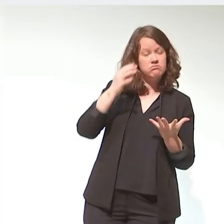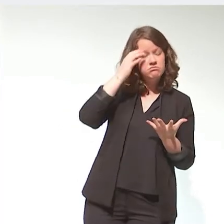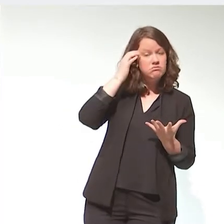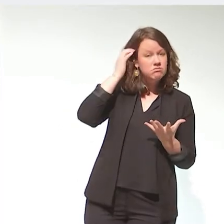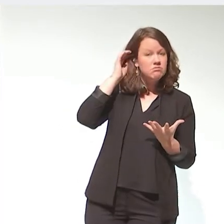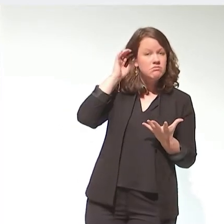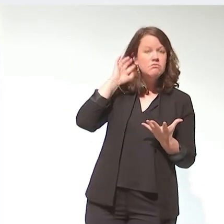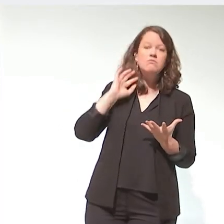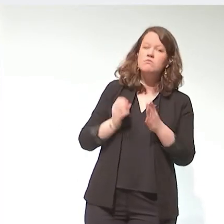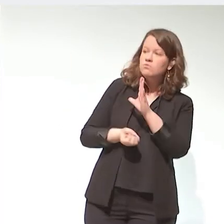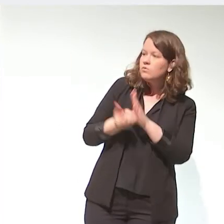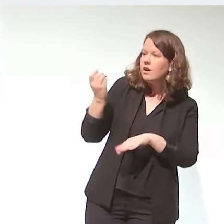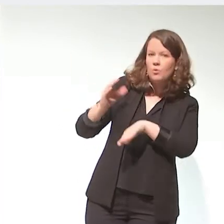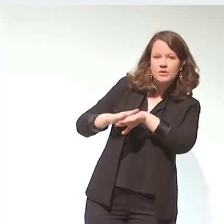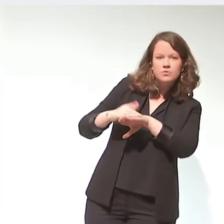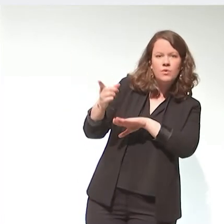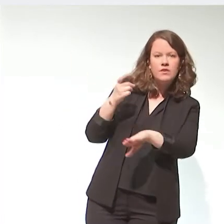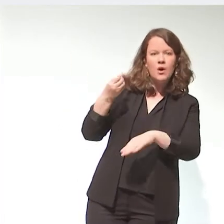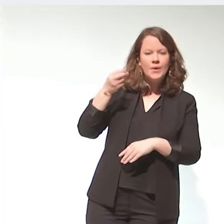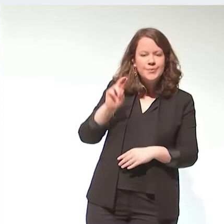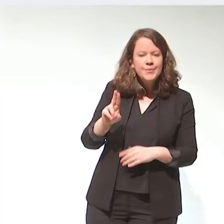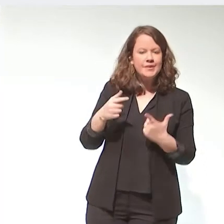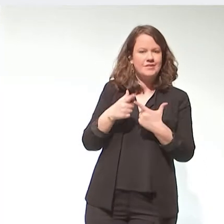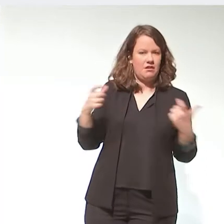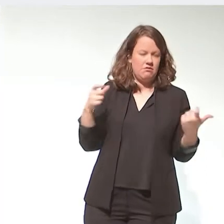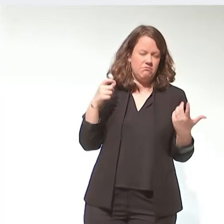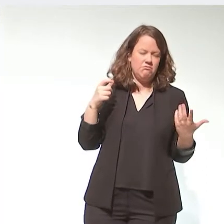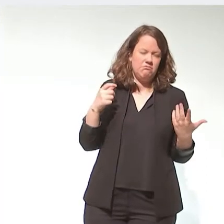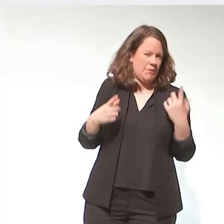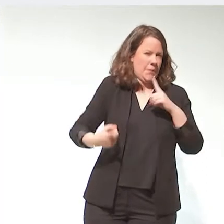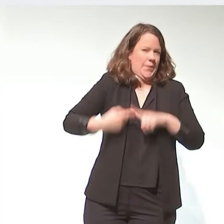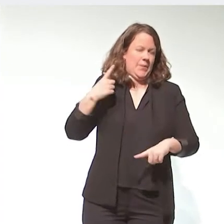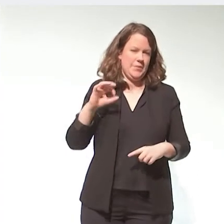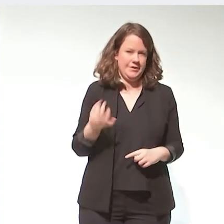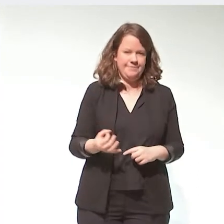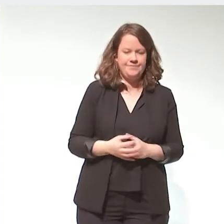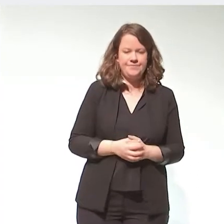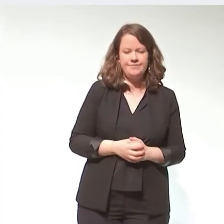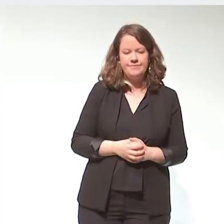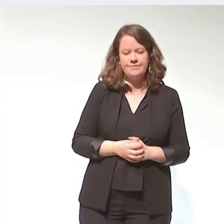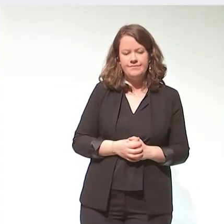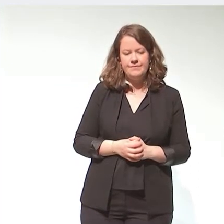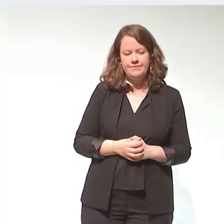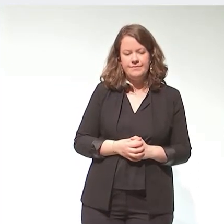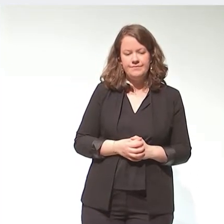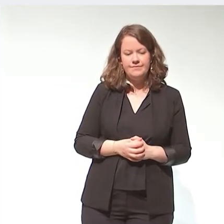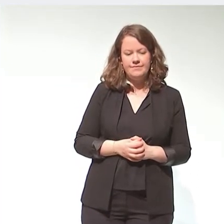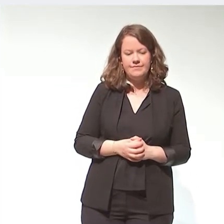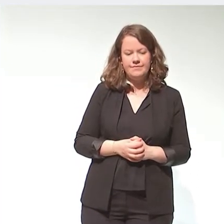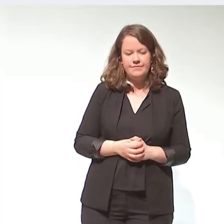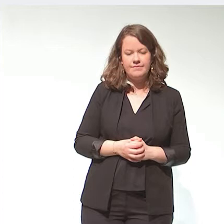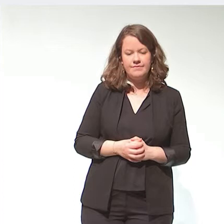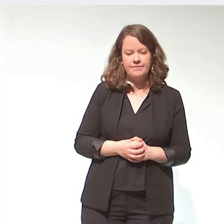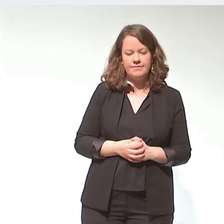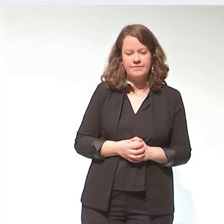recommendations, and etc. That is really important in the long-term view. The other thing